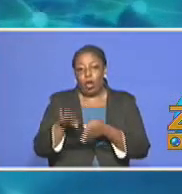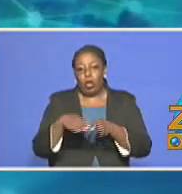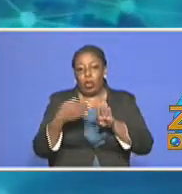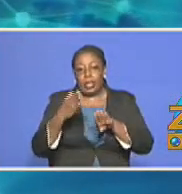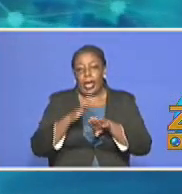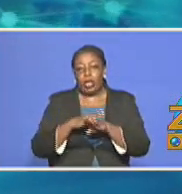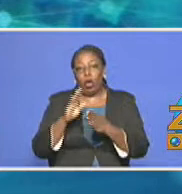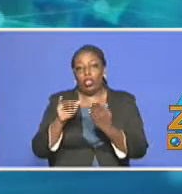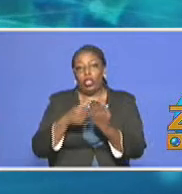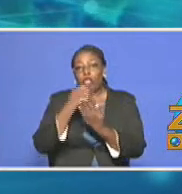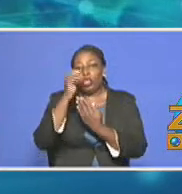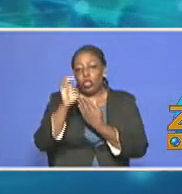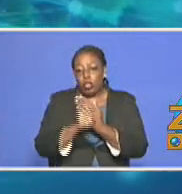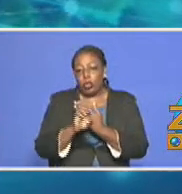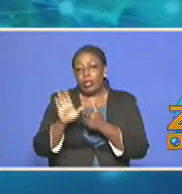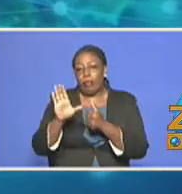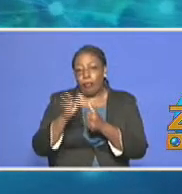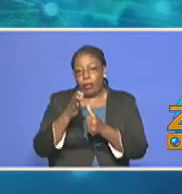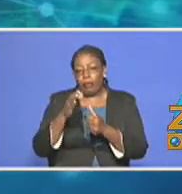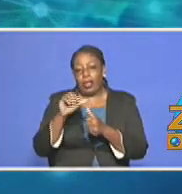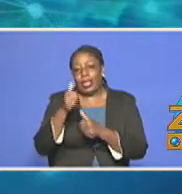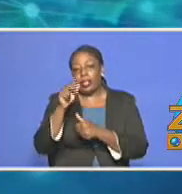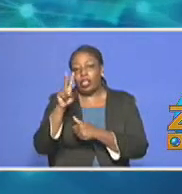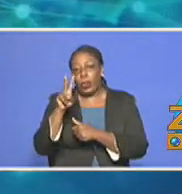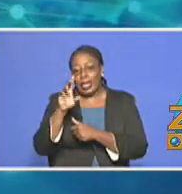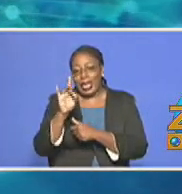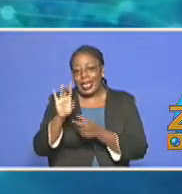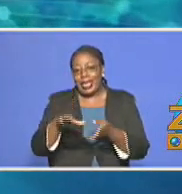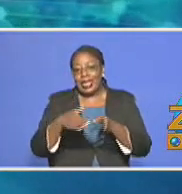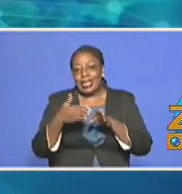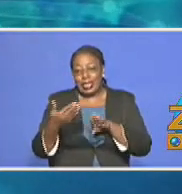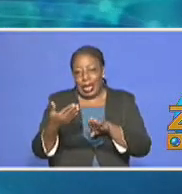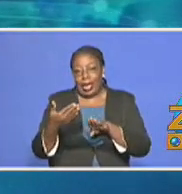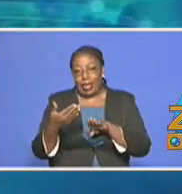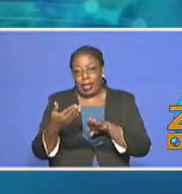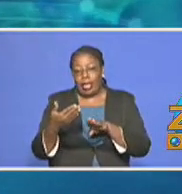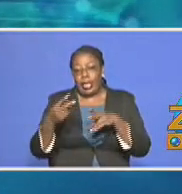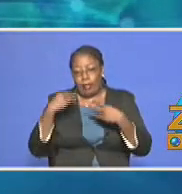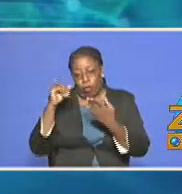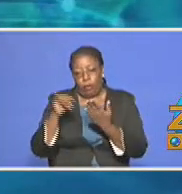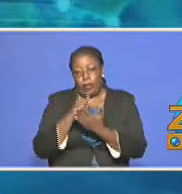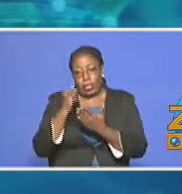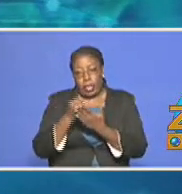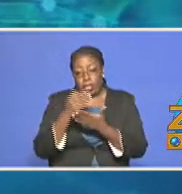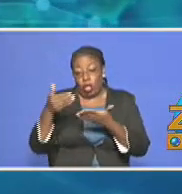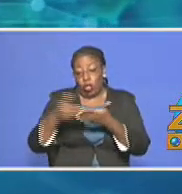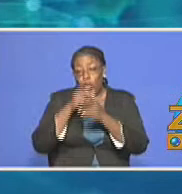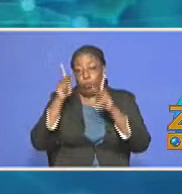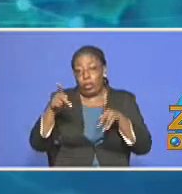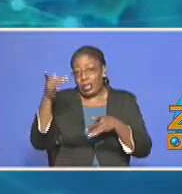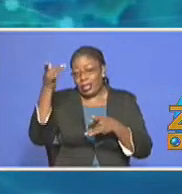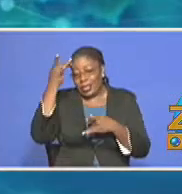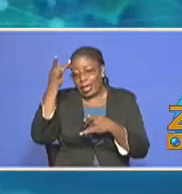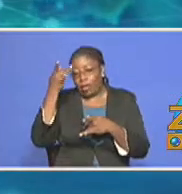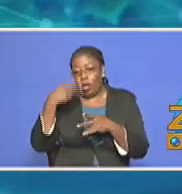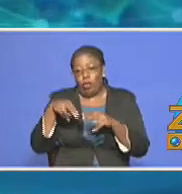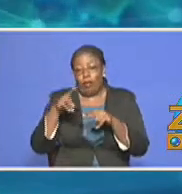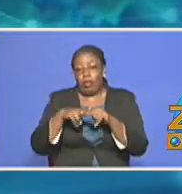on June 6th. This as another 28 deaths remain under investigation. As for new cases, we're up